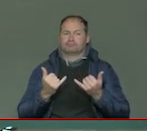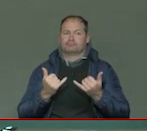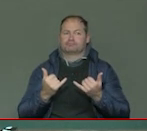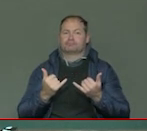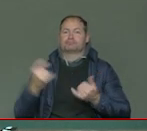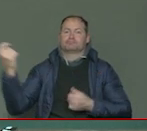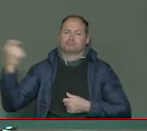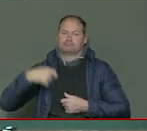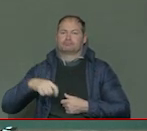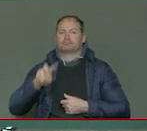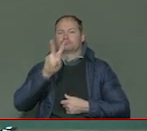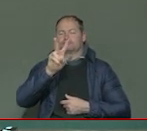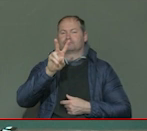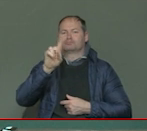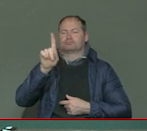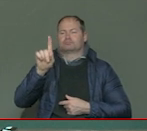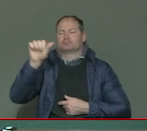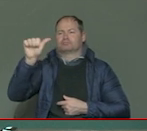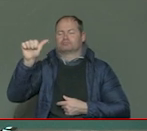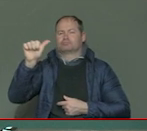216 rand. 216 rand.